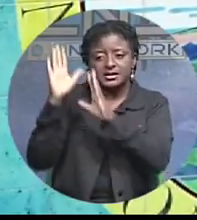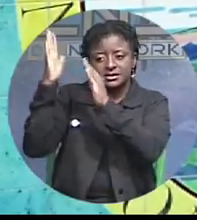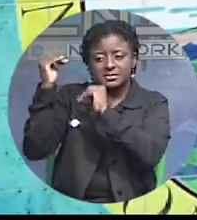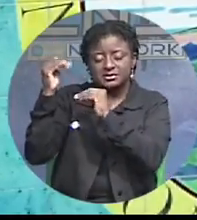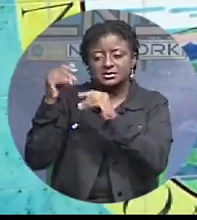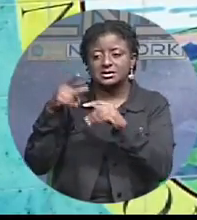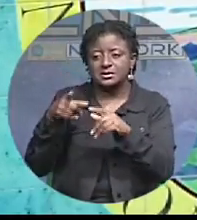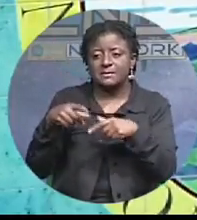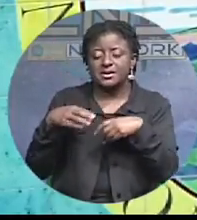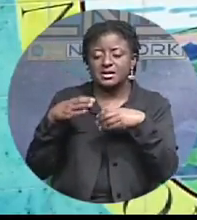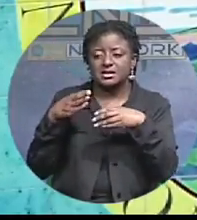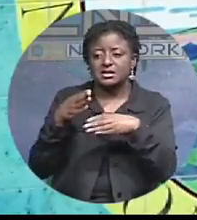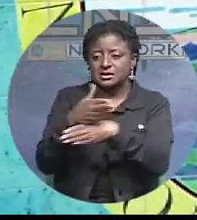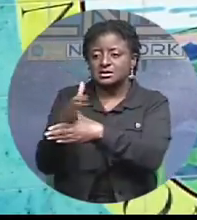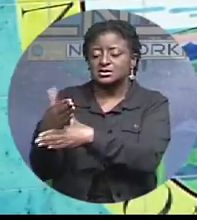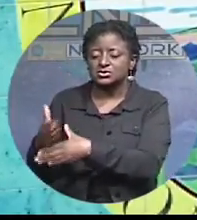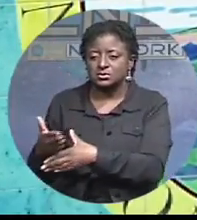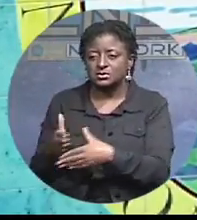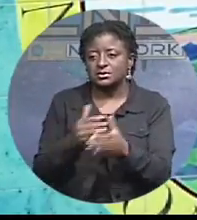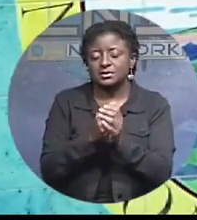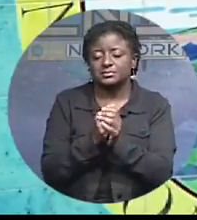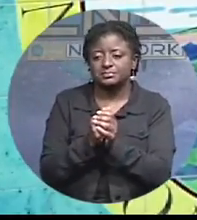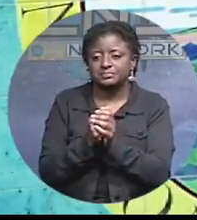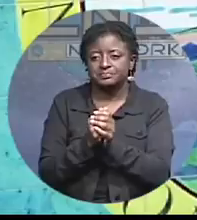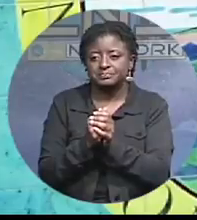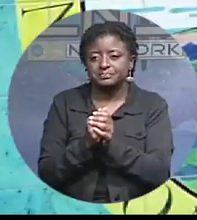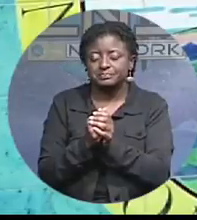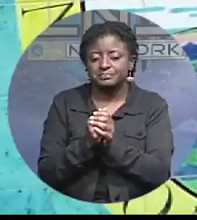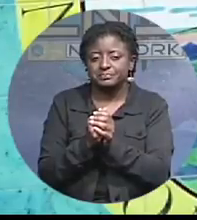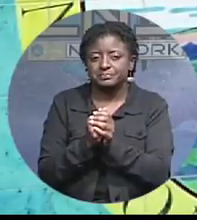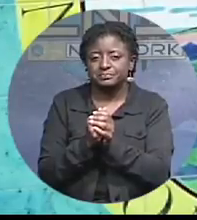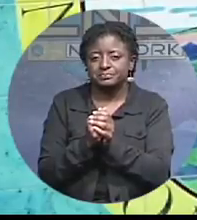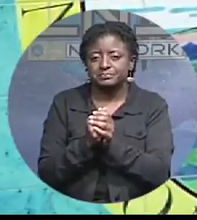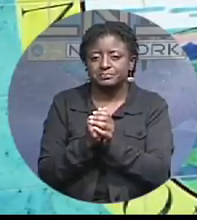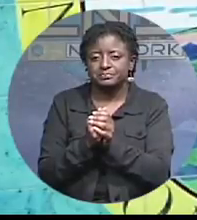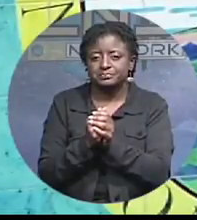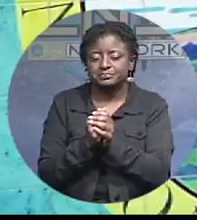from the local frog species. Jiminy DeSwain, ZNS Network News.